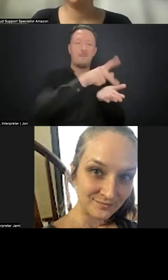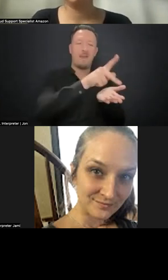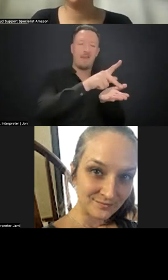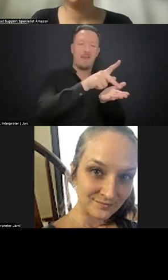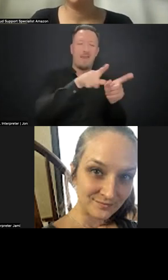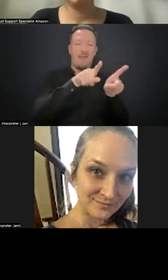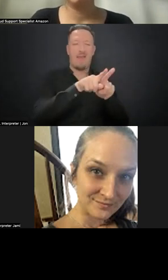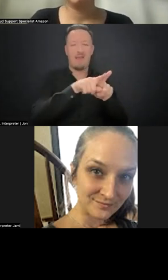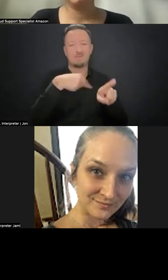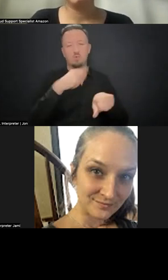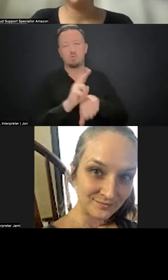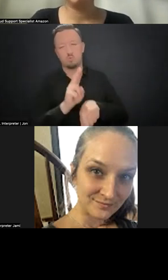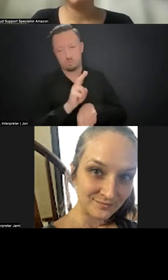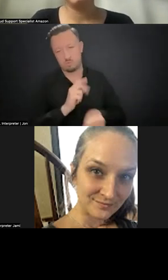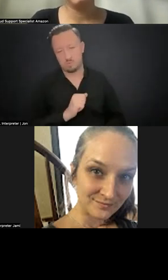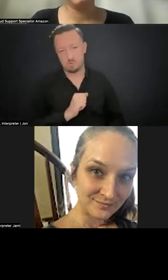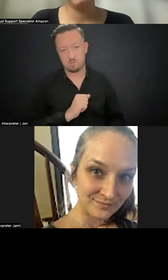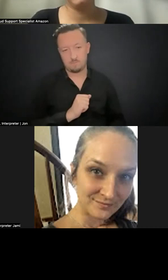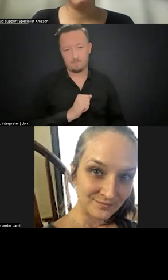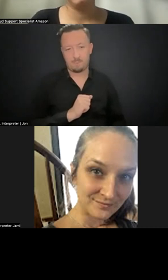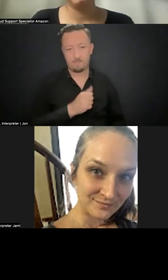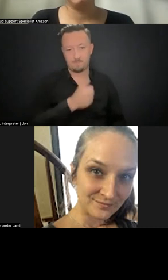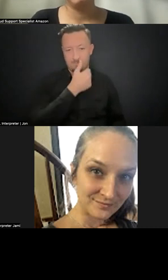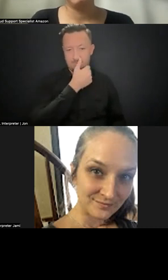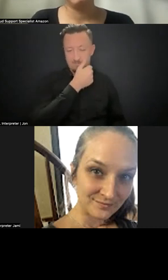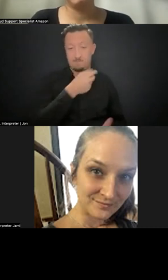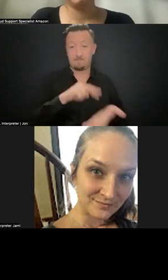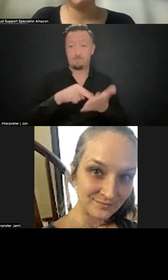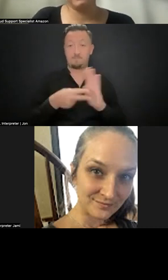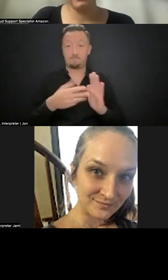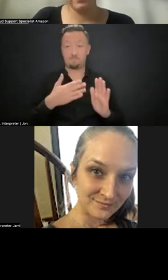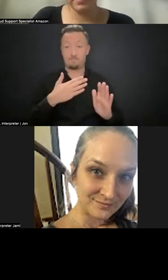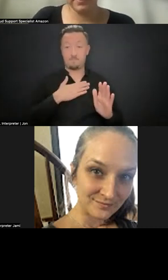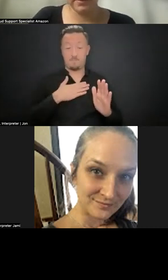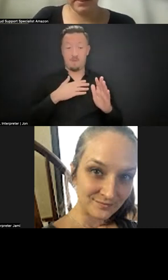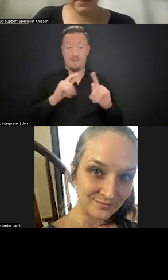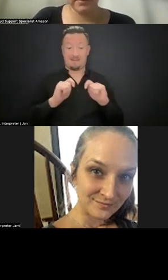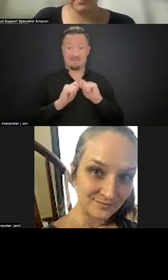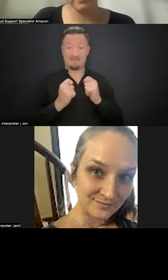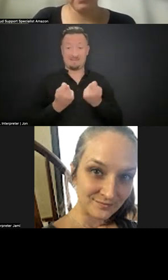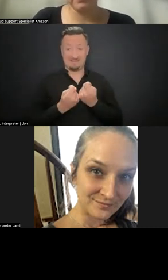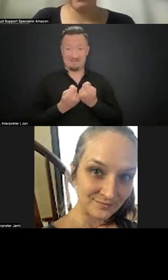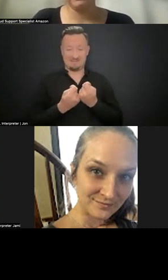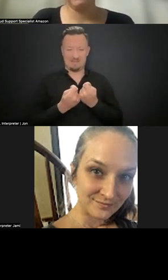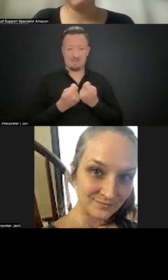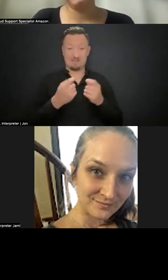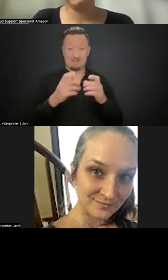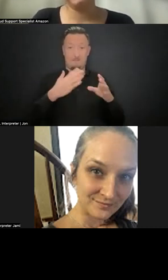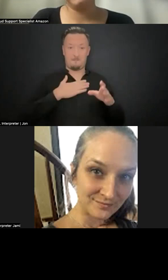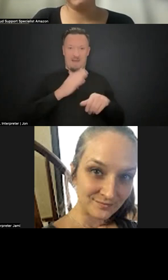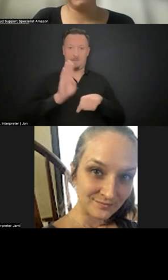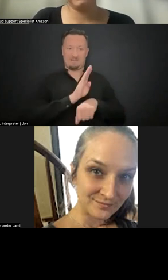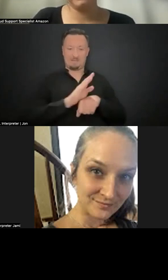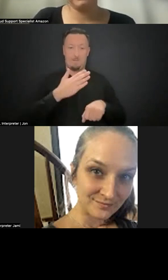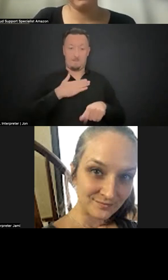And your team has enough IT savviness to design